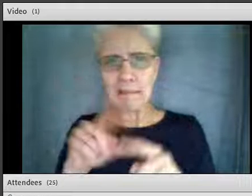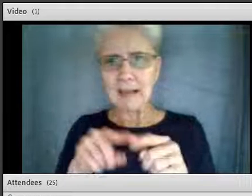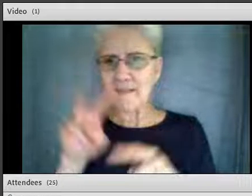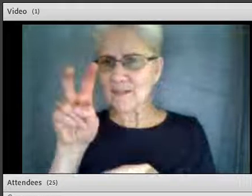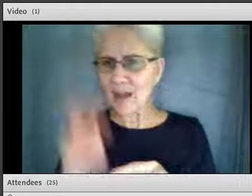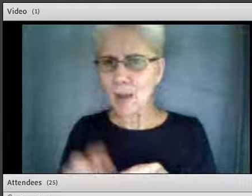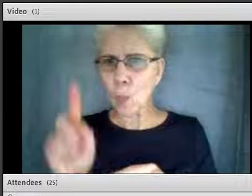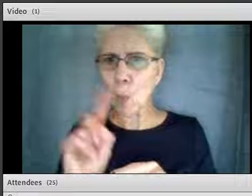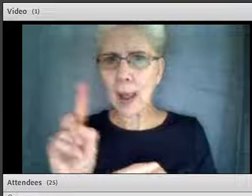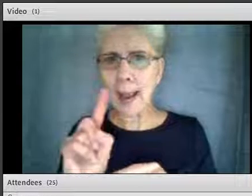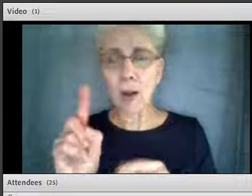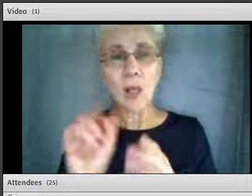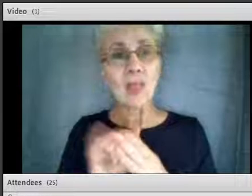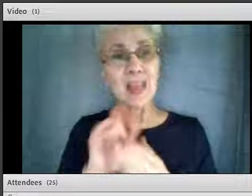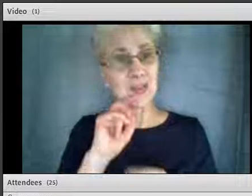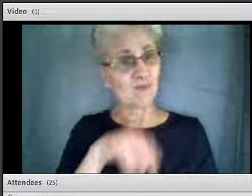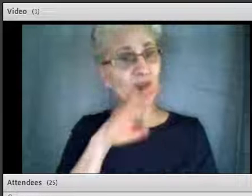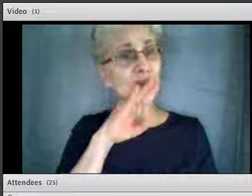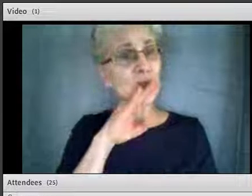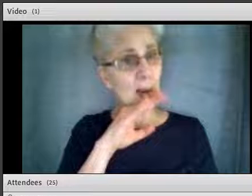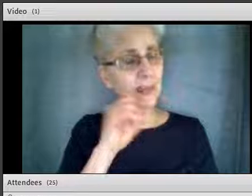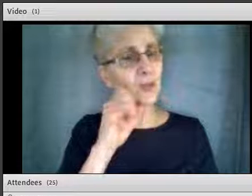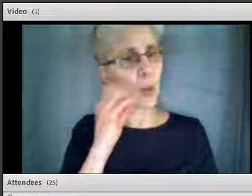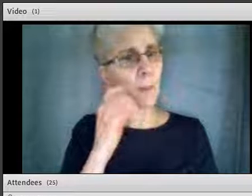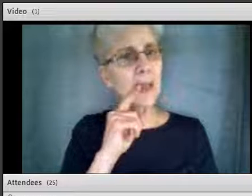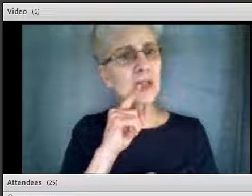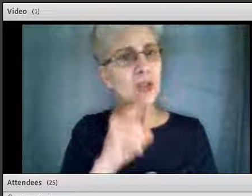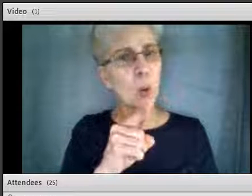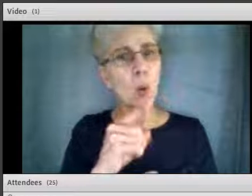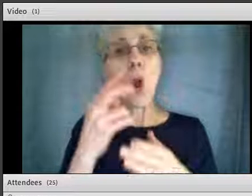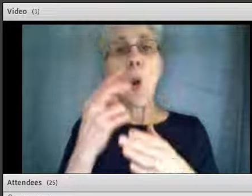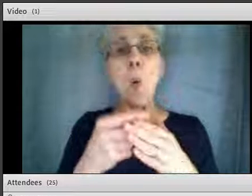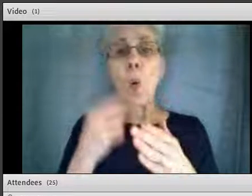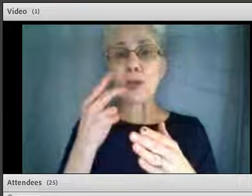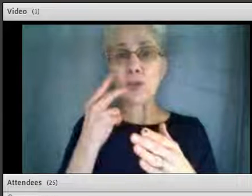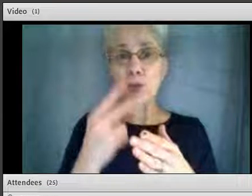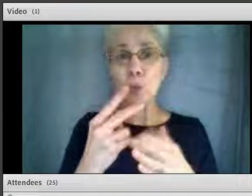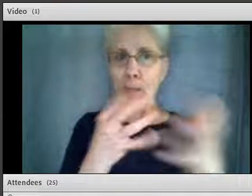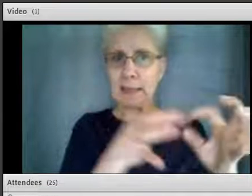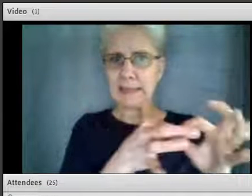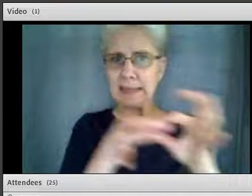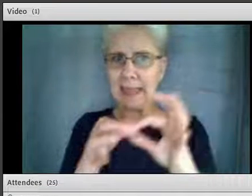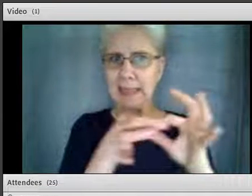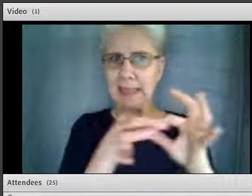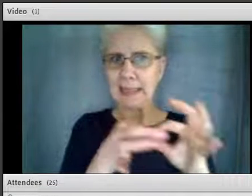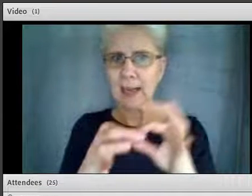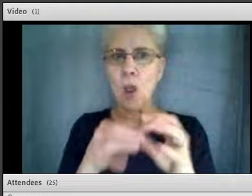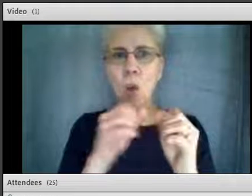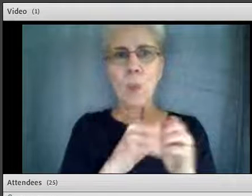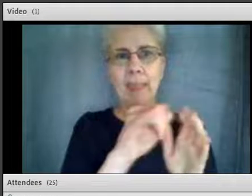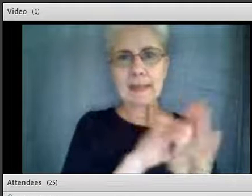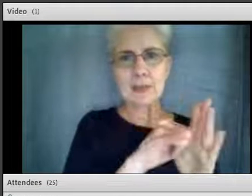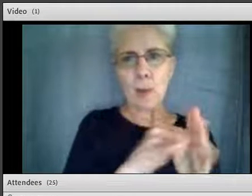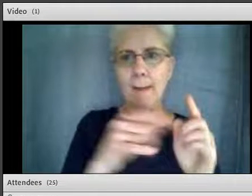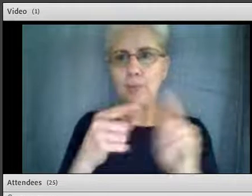frustrating. So you want to make sure that you're in sync that with those two things, your social media and your homepage.